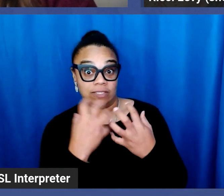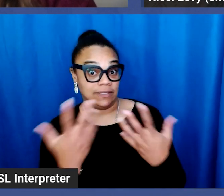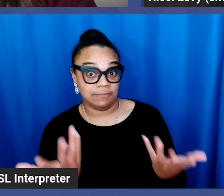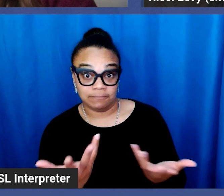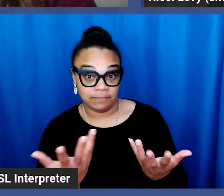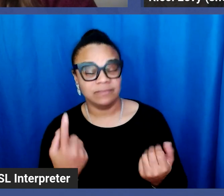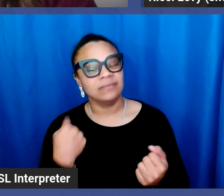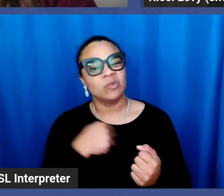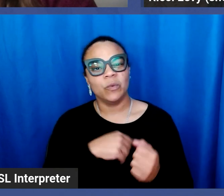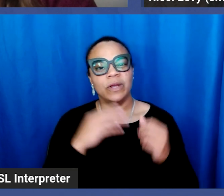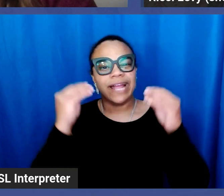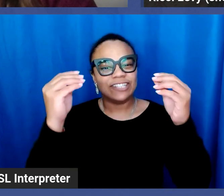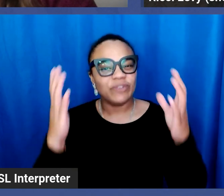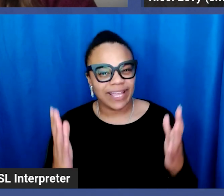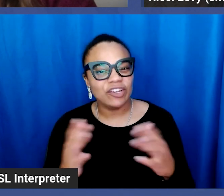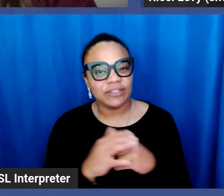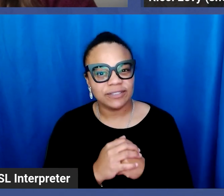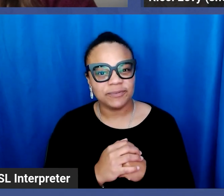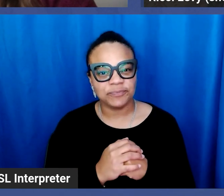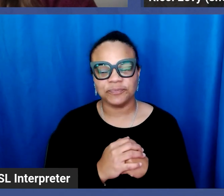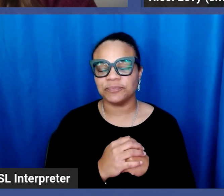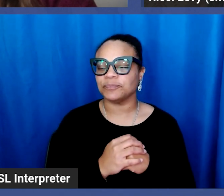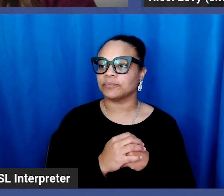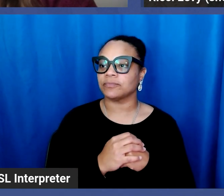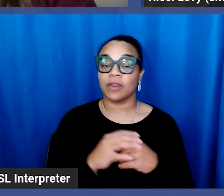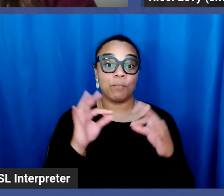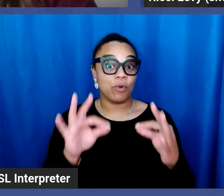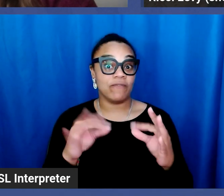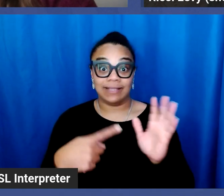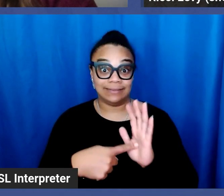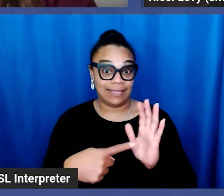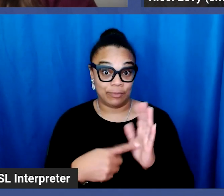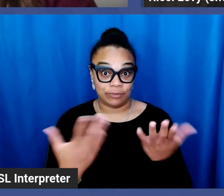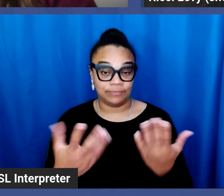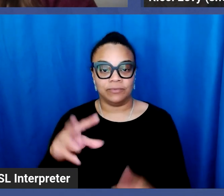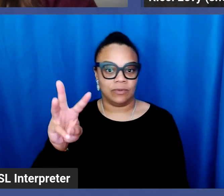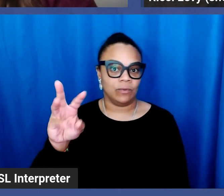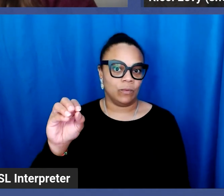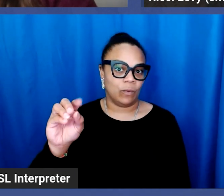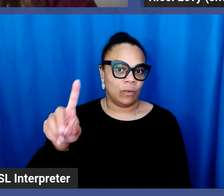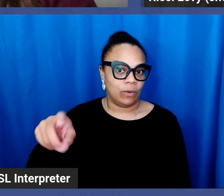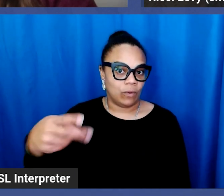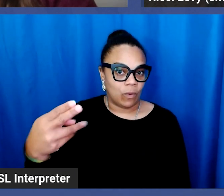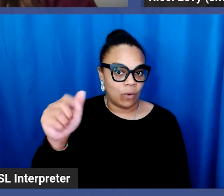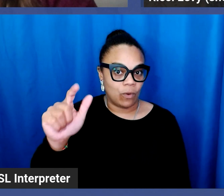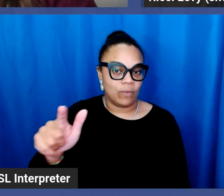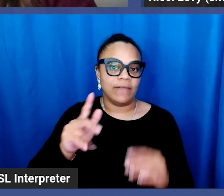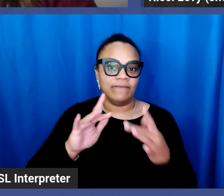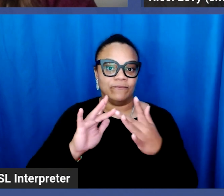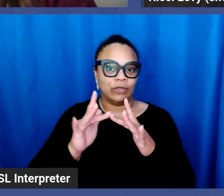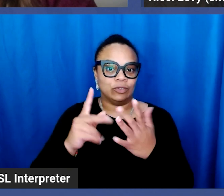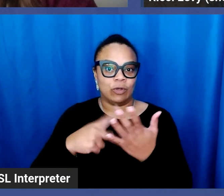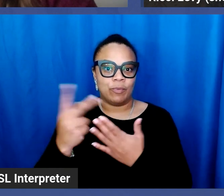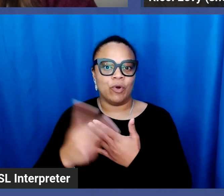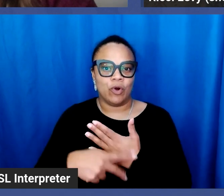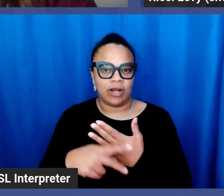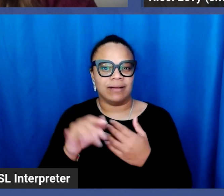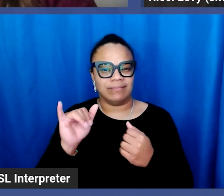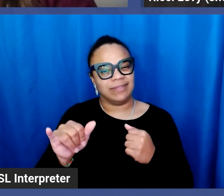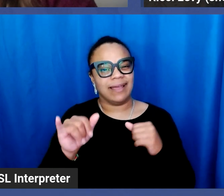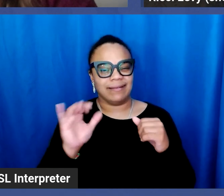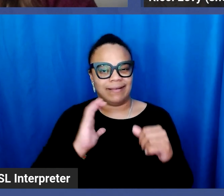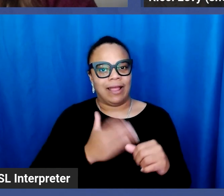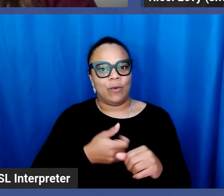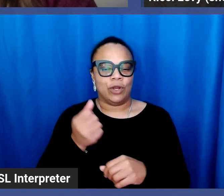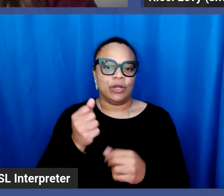educators. And, a perfect example is the Woodhull virtual programming, the censoring of